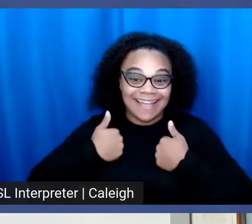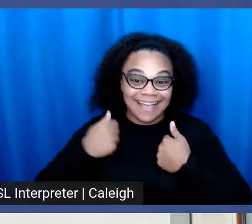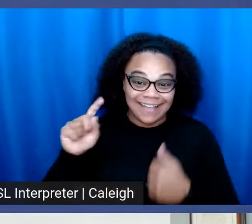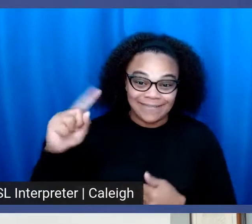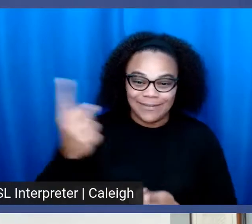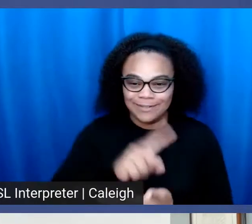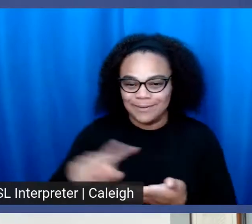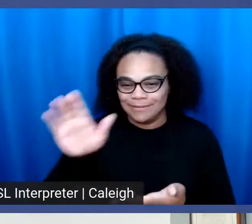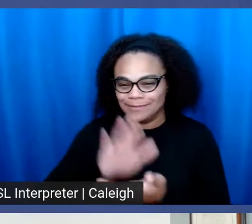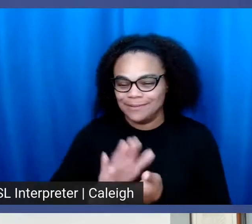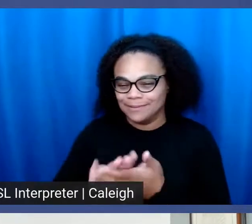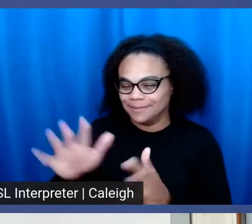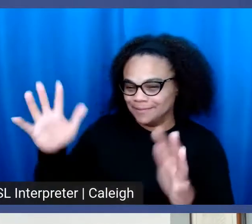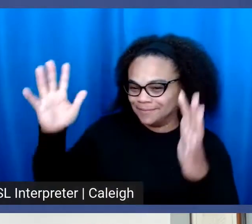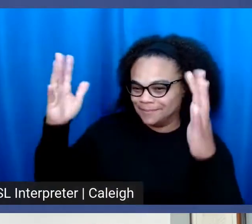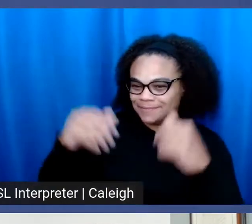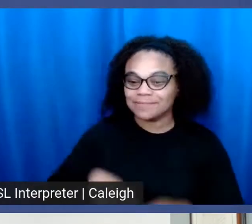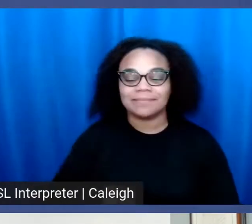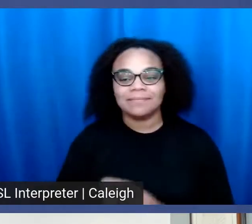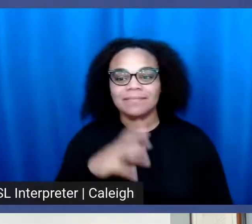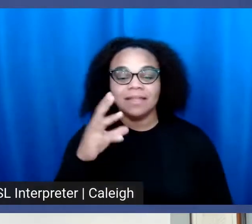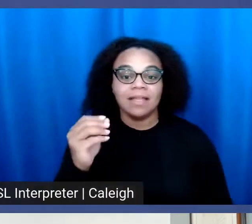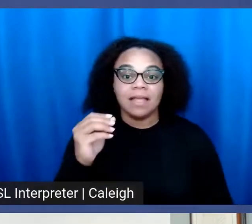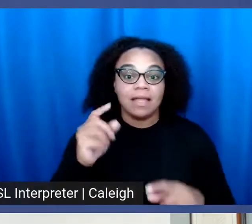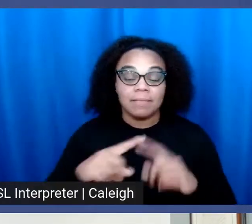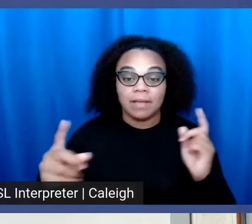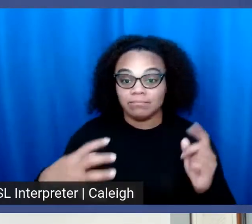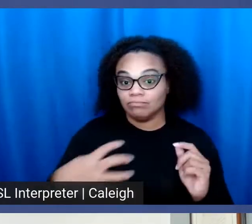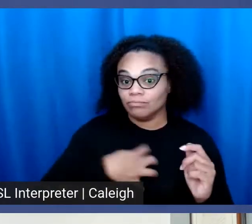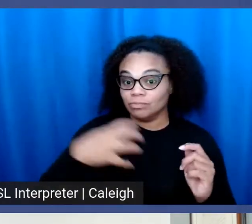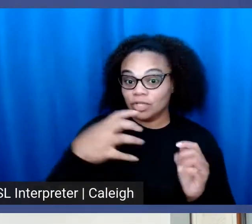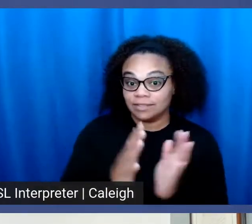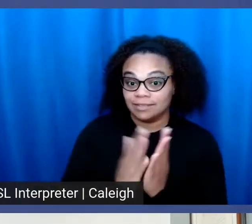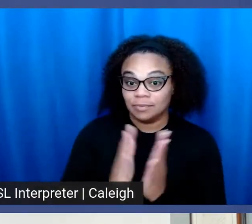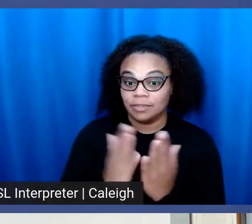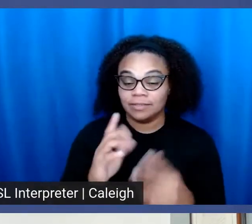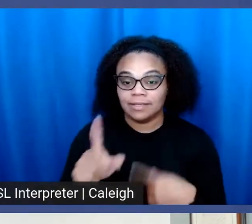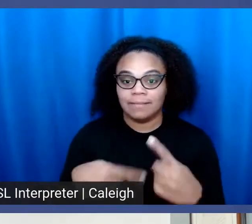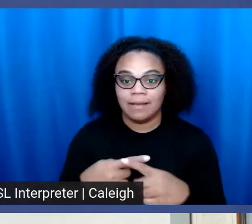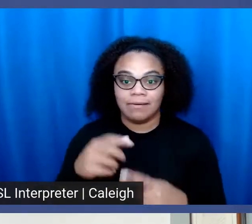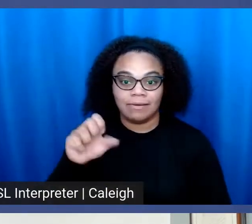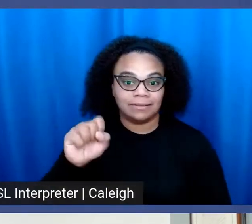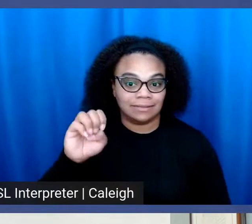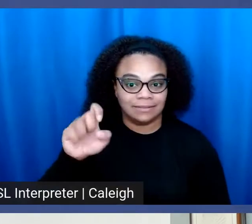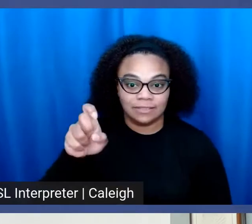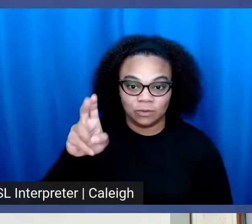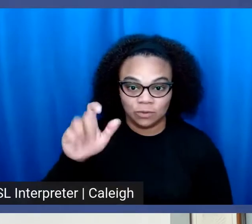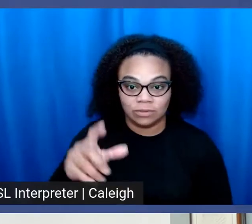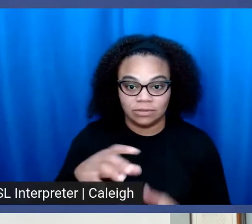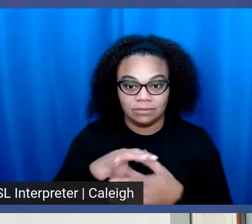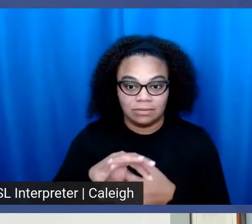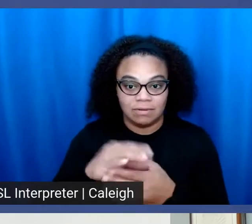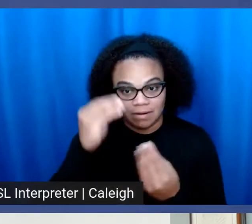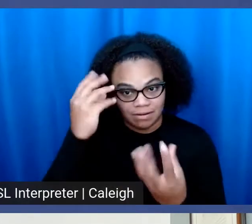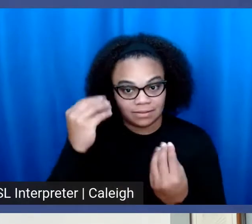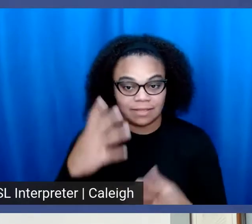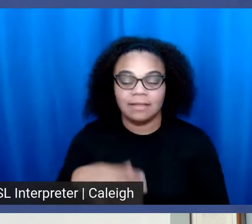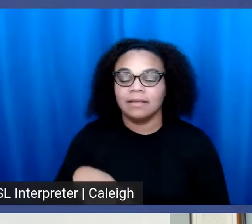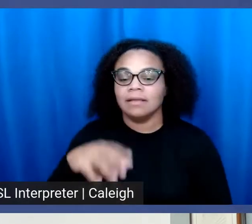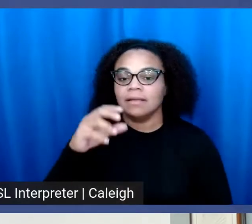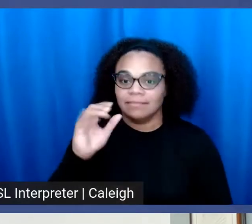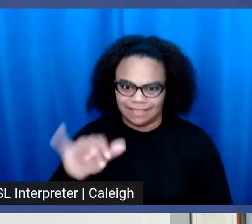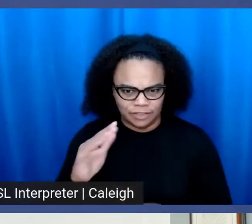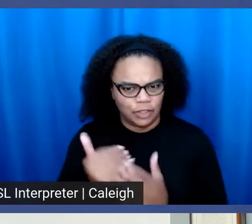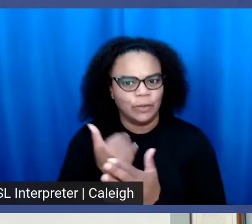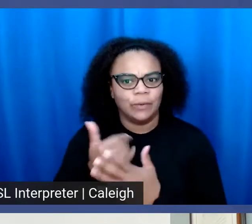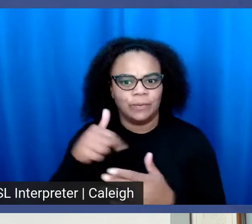Yay! Objections to books on the basis of sexual content or language aren't new in this district.